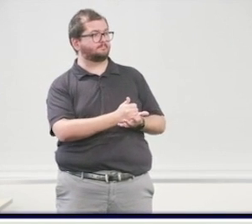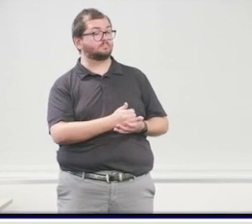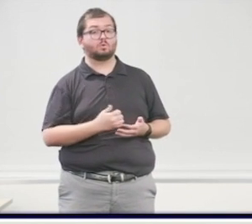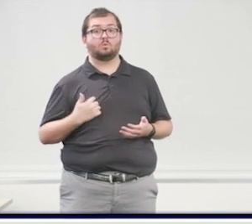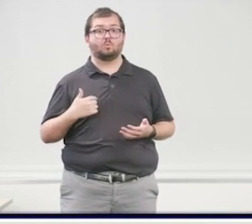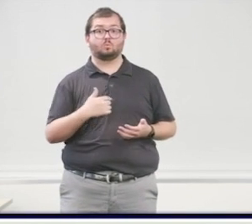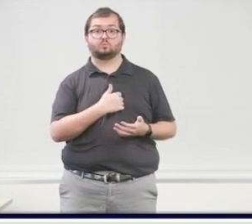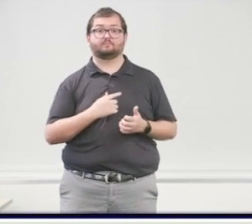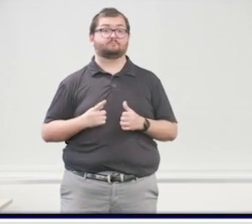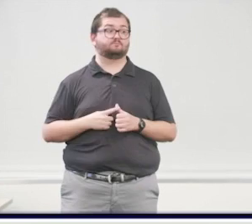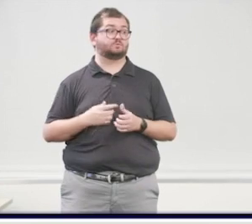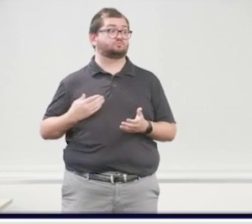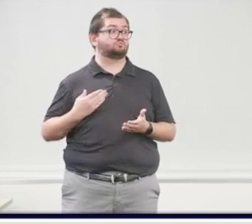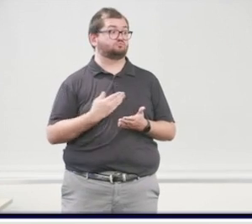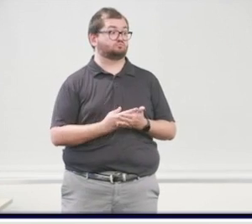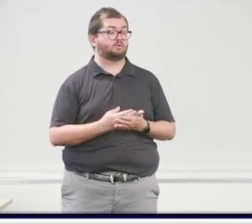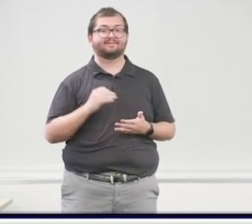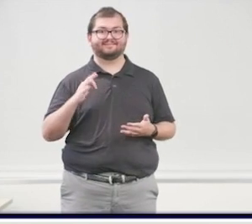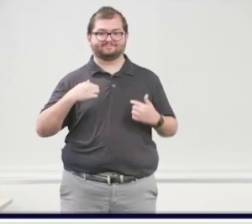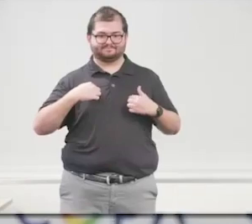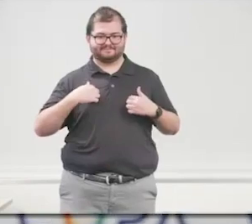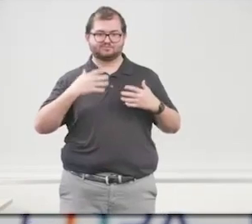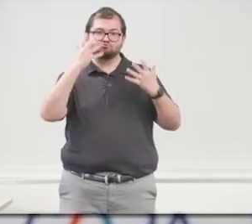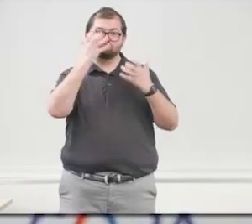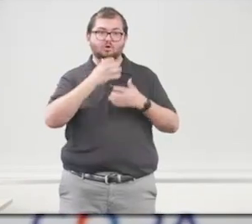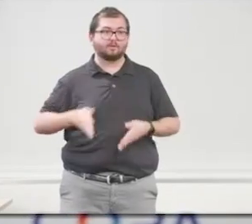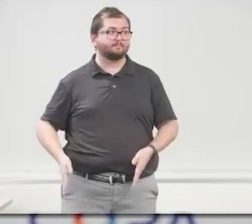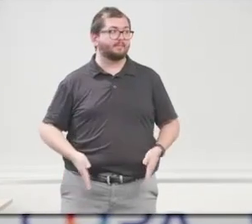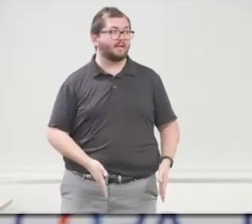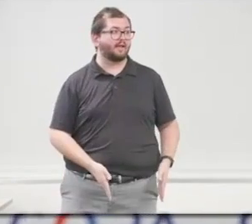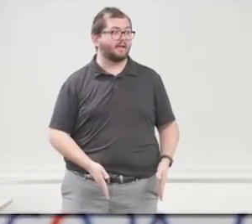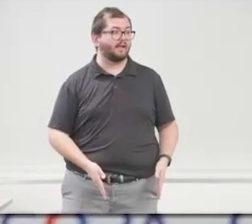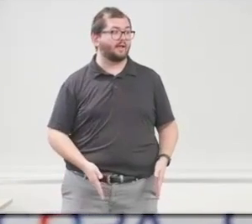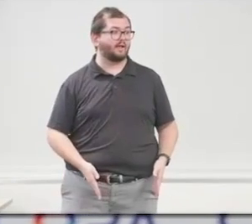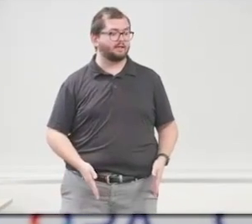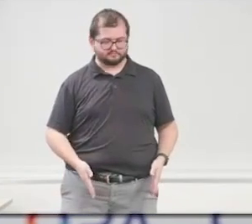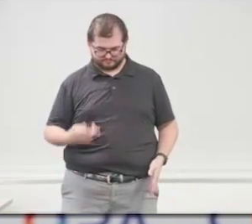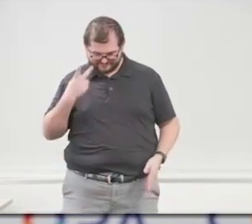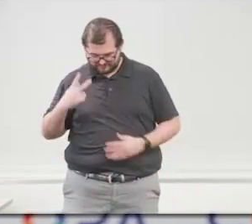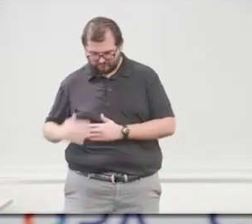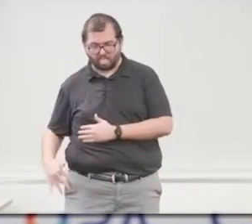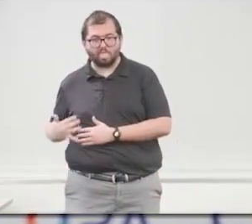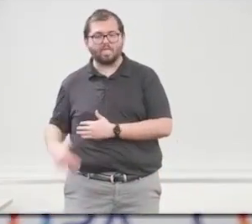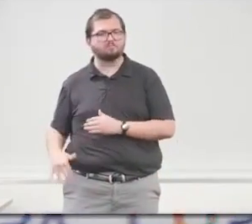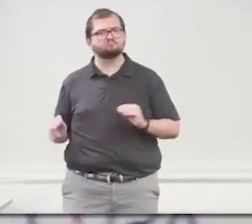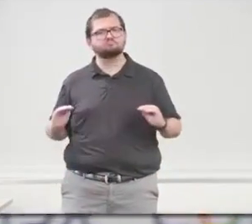on scene, especially if I'm wearing dark pants, you're not going to see me bleeding. So you got to identify the